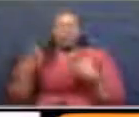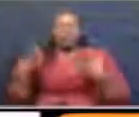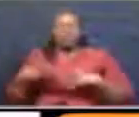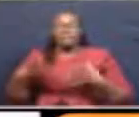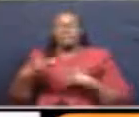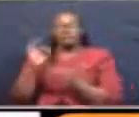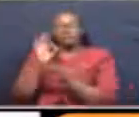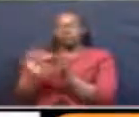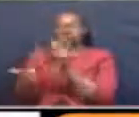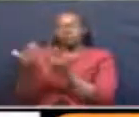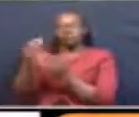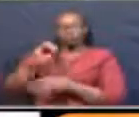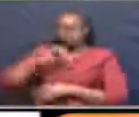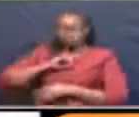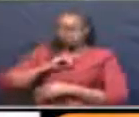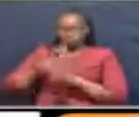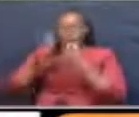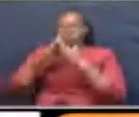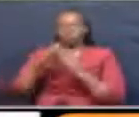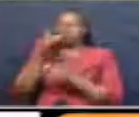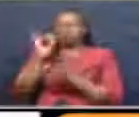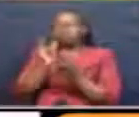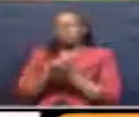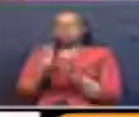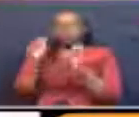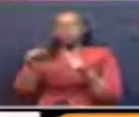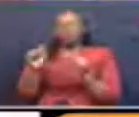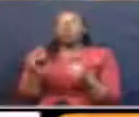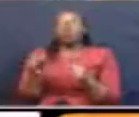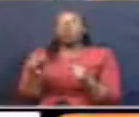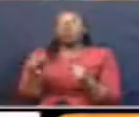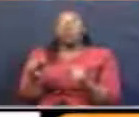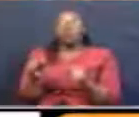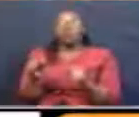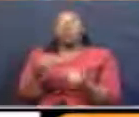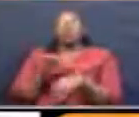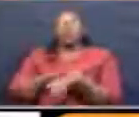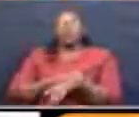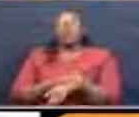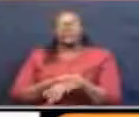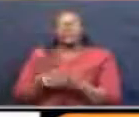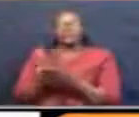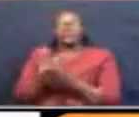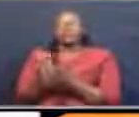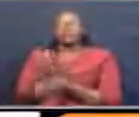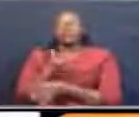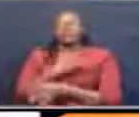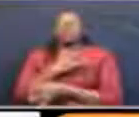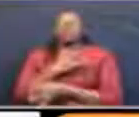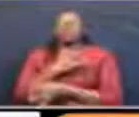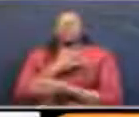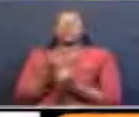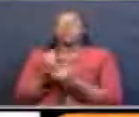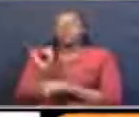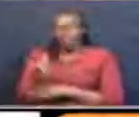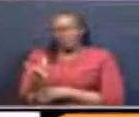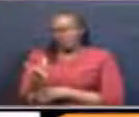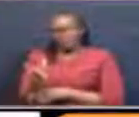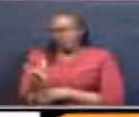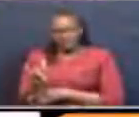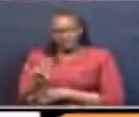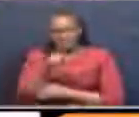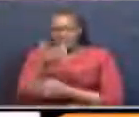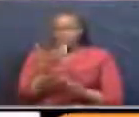actually torch their own houses so that they can get some sympathy out of